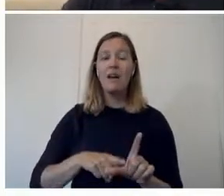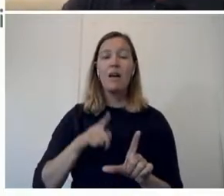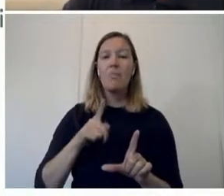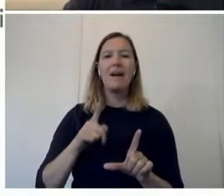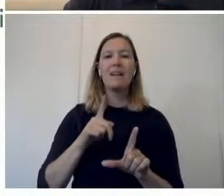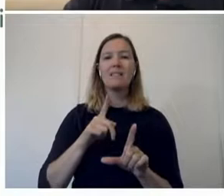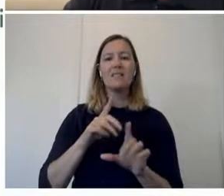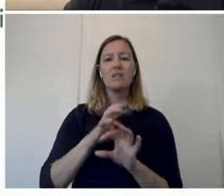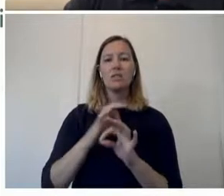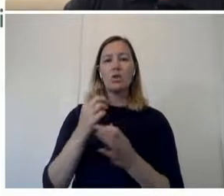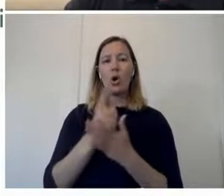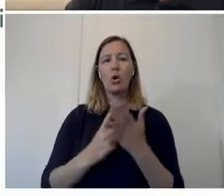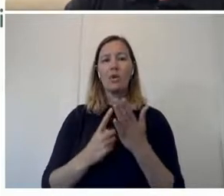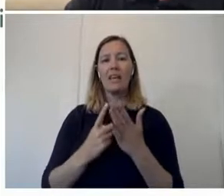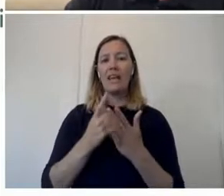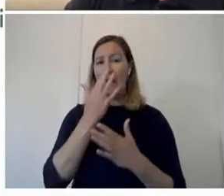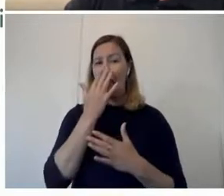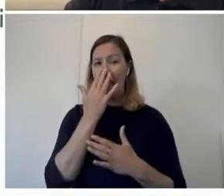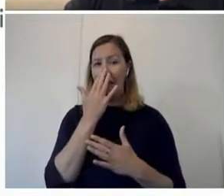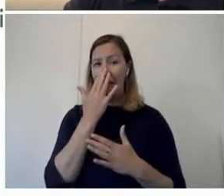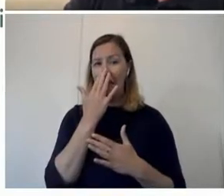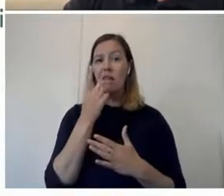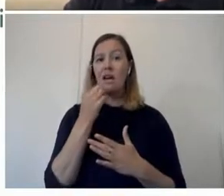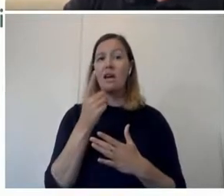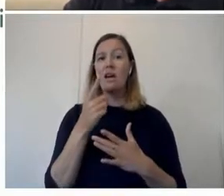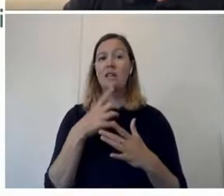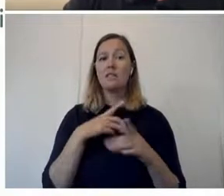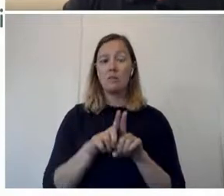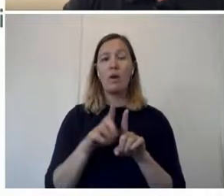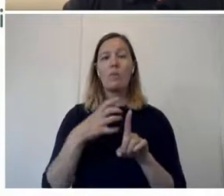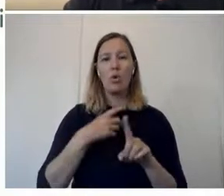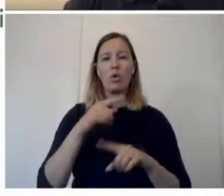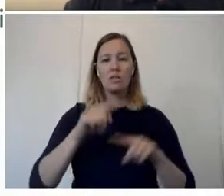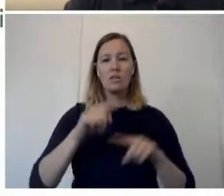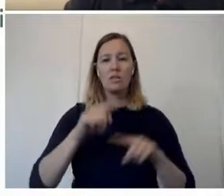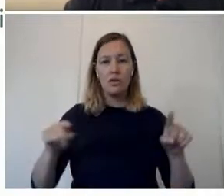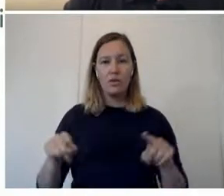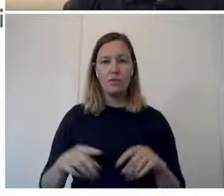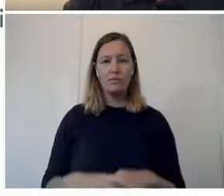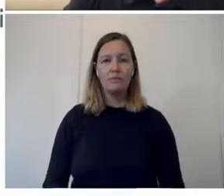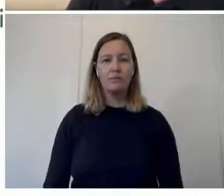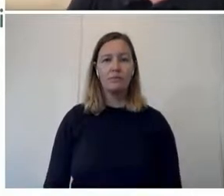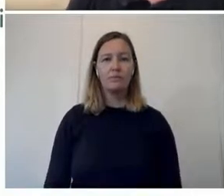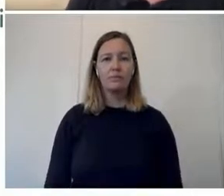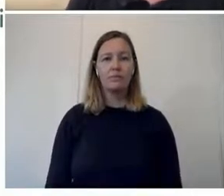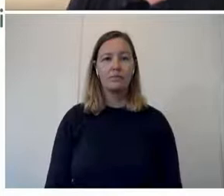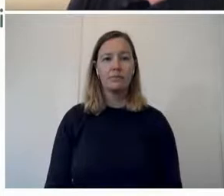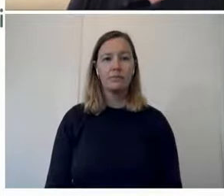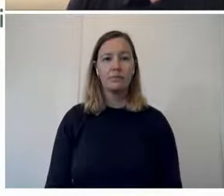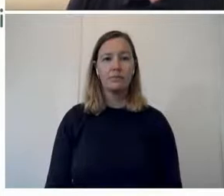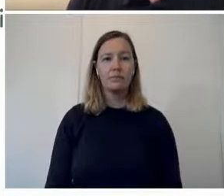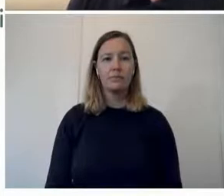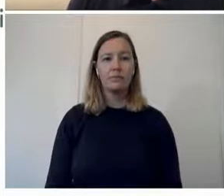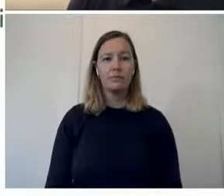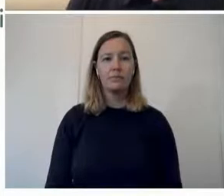age. It also tracks to be more diverse. So what's interesting is that